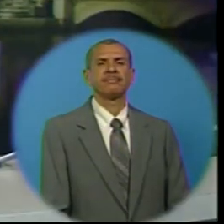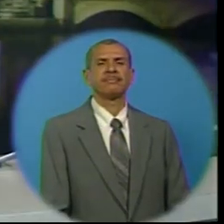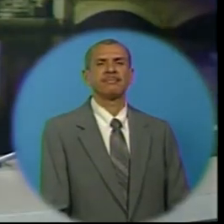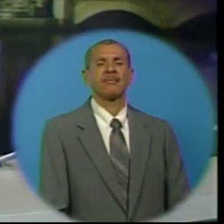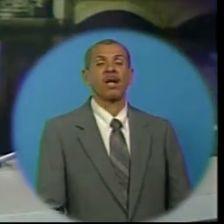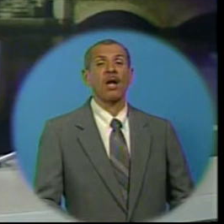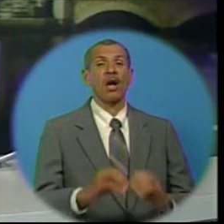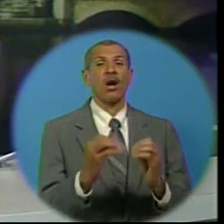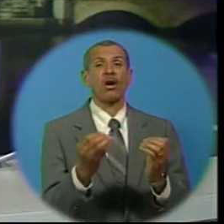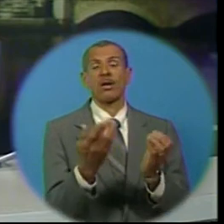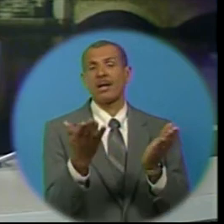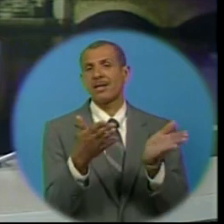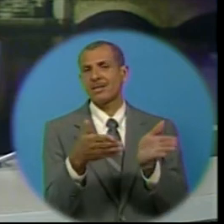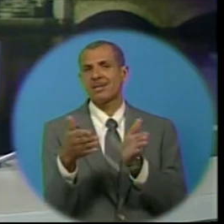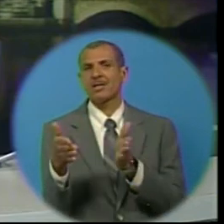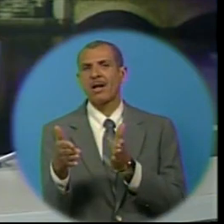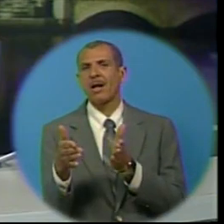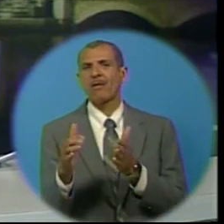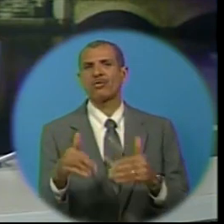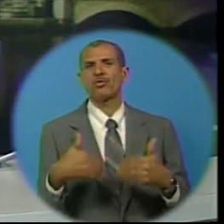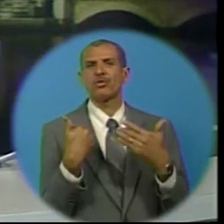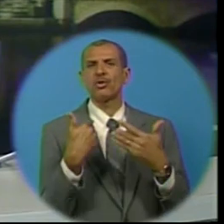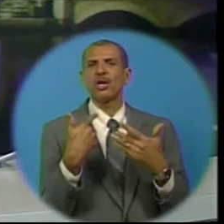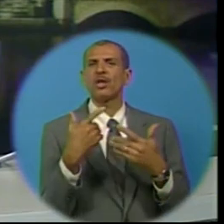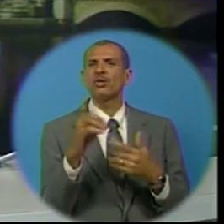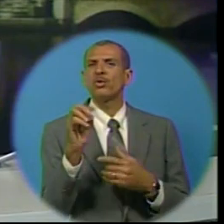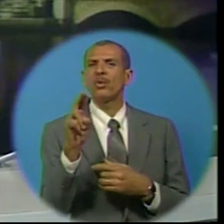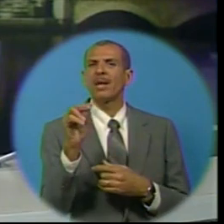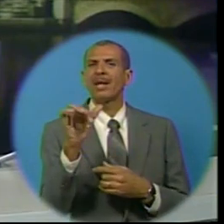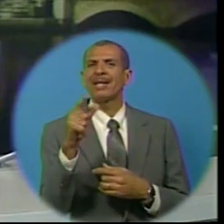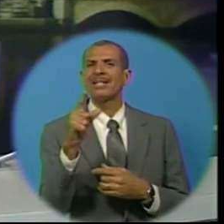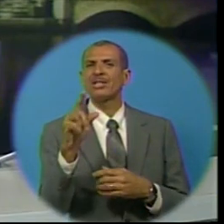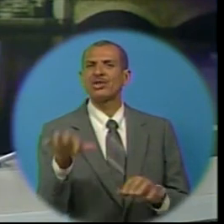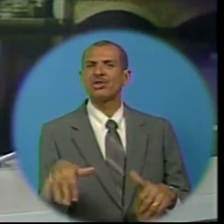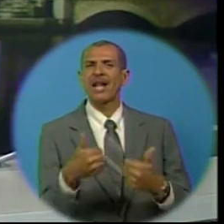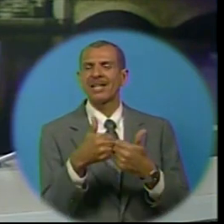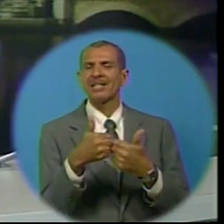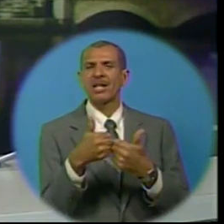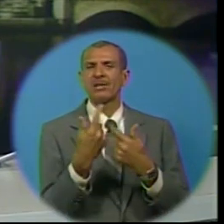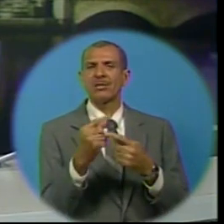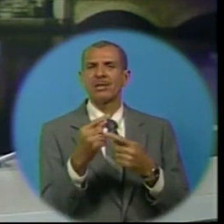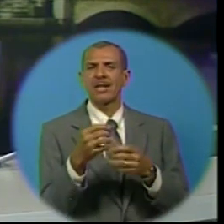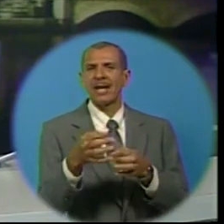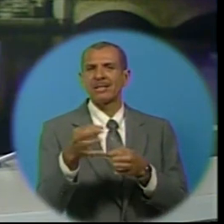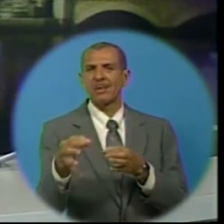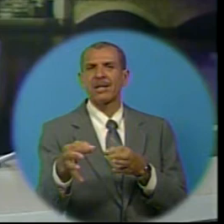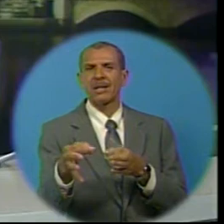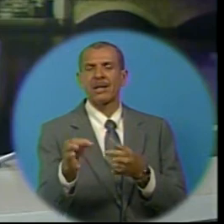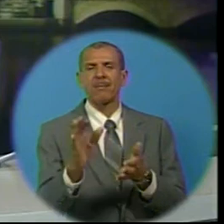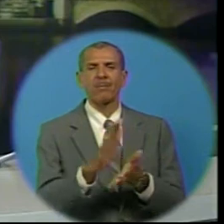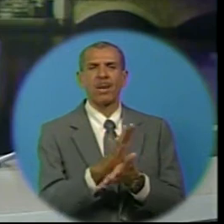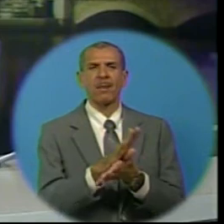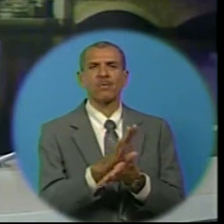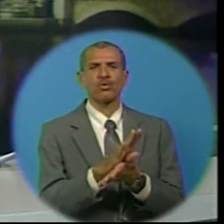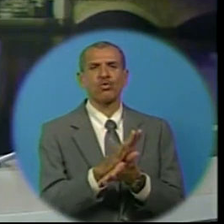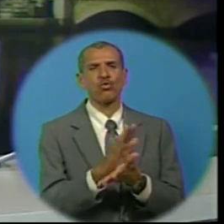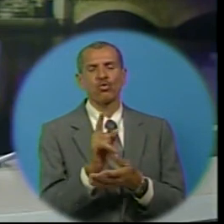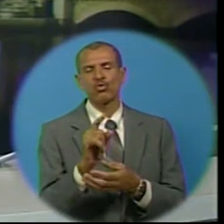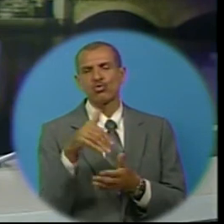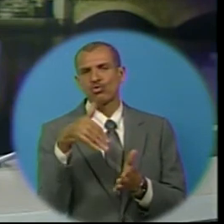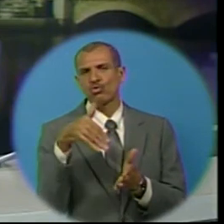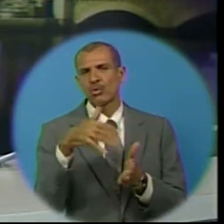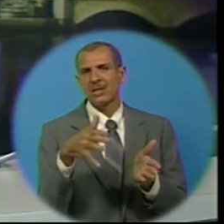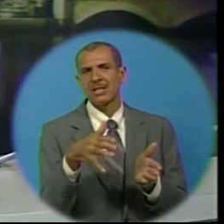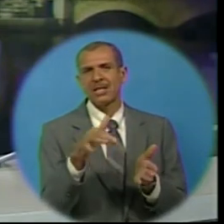Well, organizers of the Junior Dueling Challenge are working to extend the competition to primary school students. The competition is